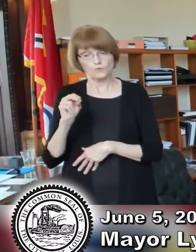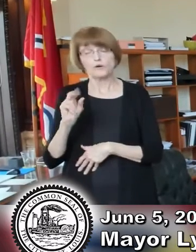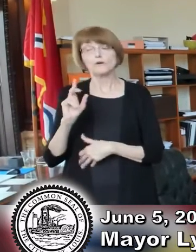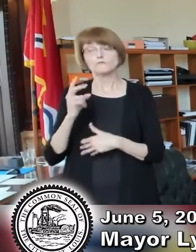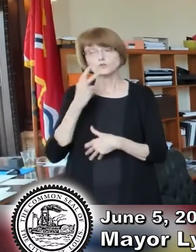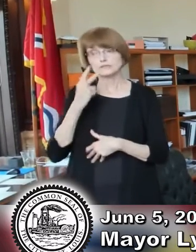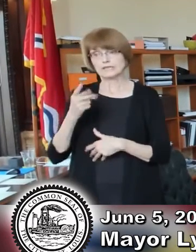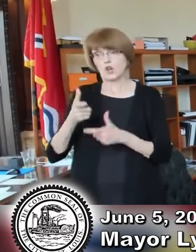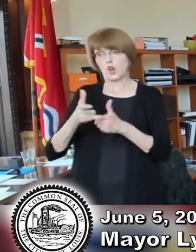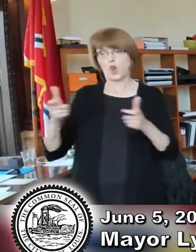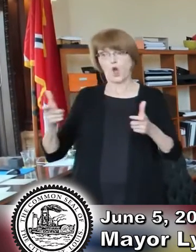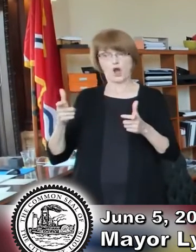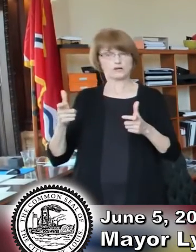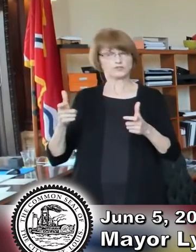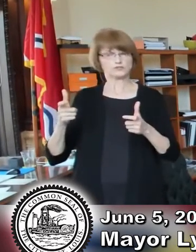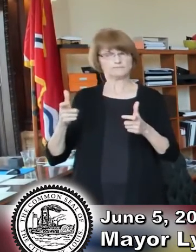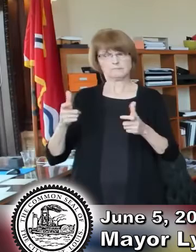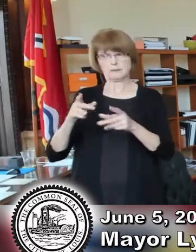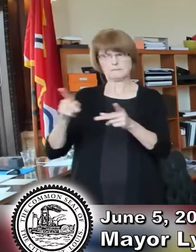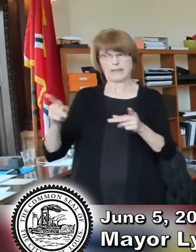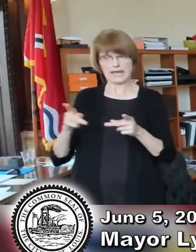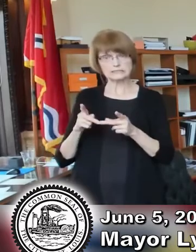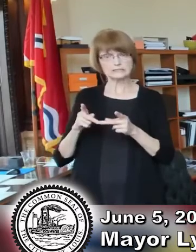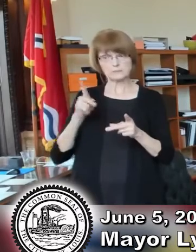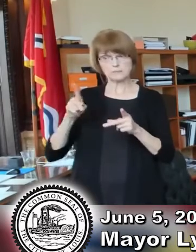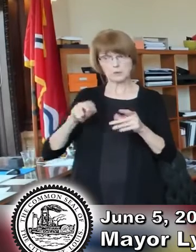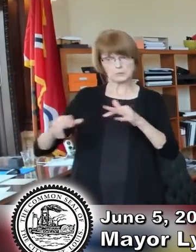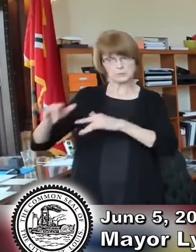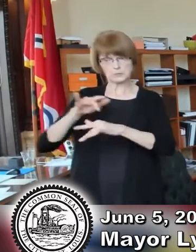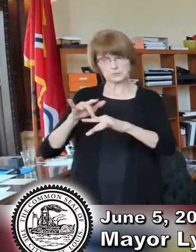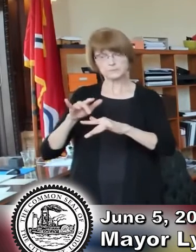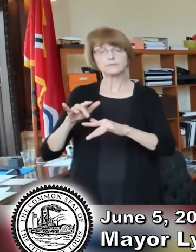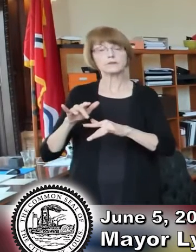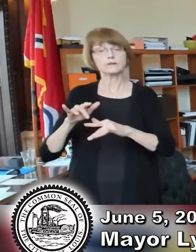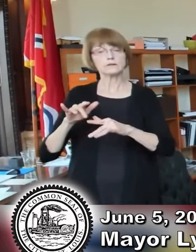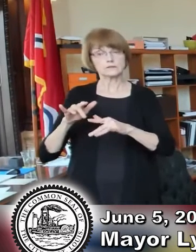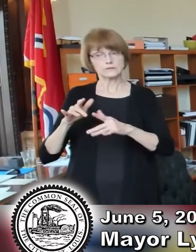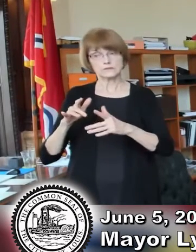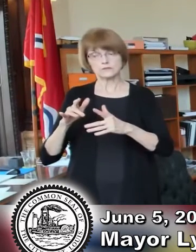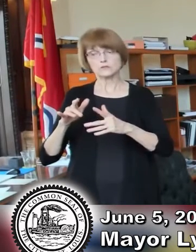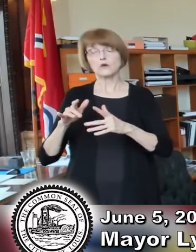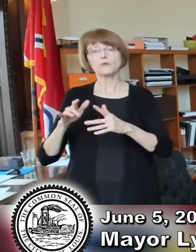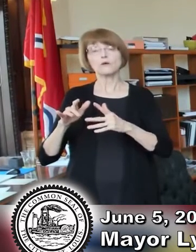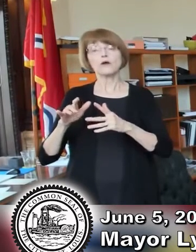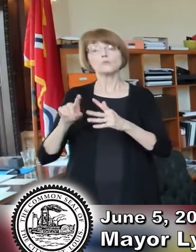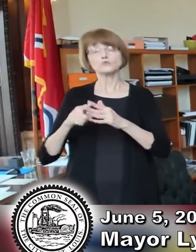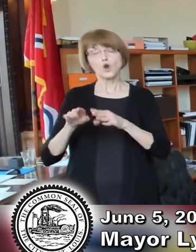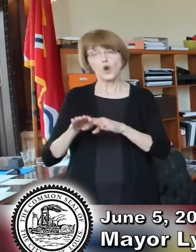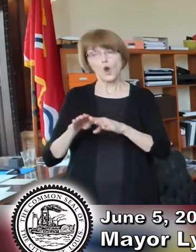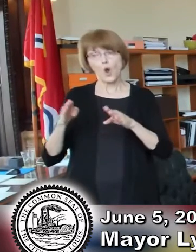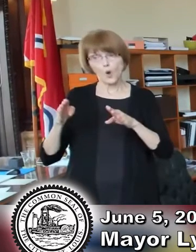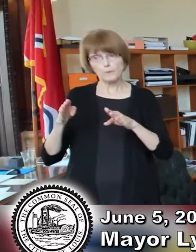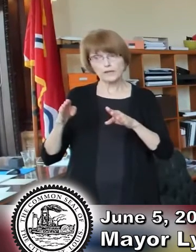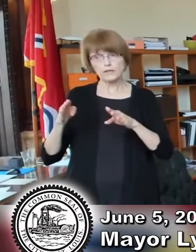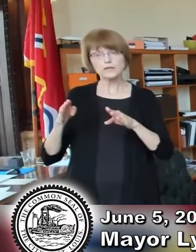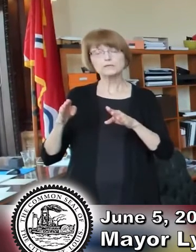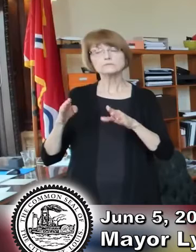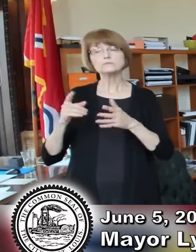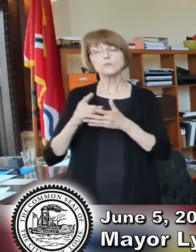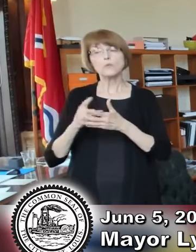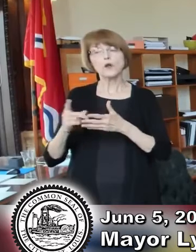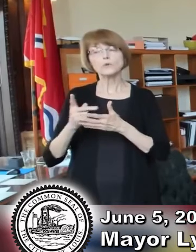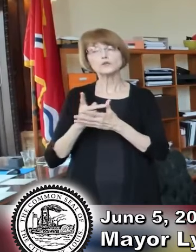venues will be able to, once they get started here for a couple of weeks, they will be able